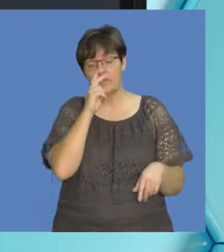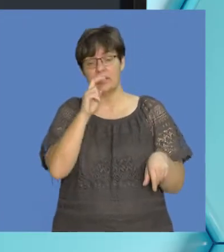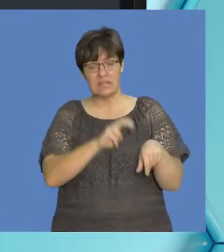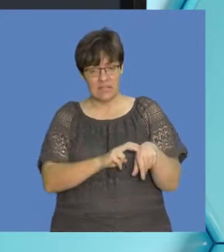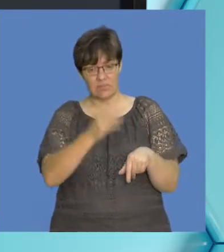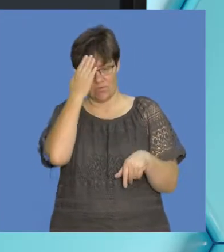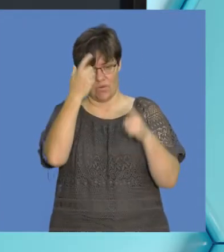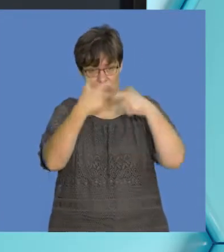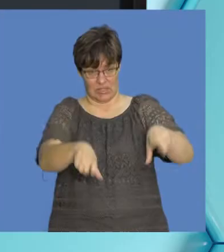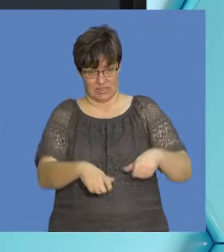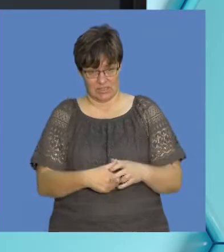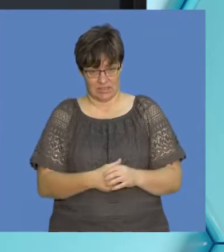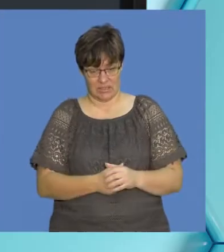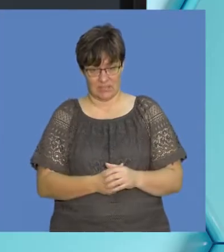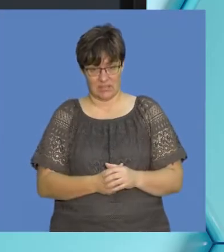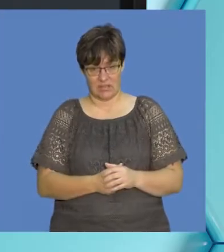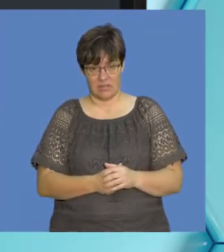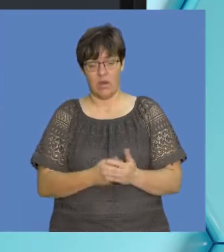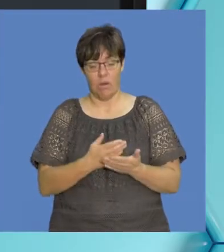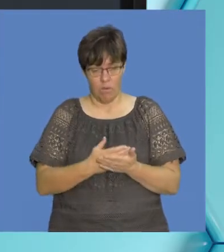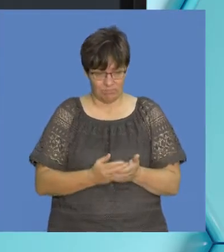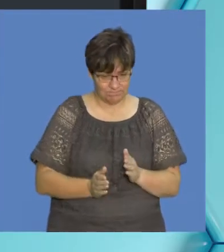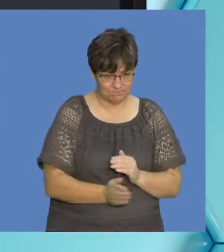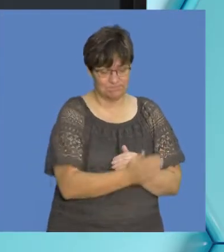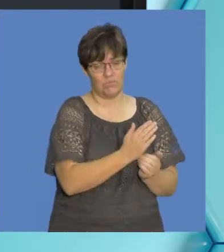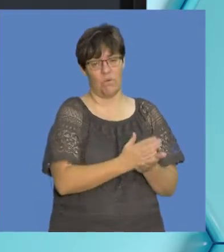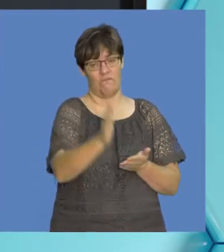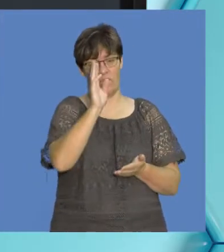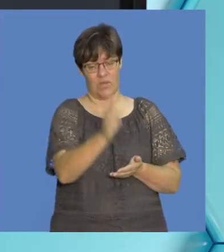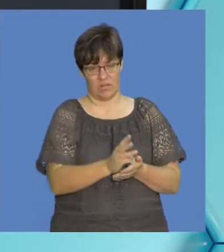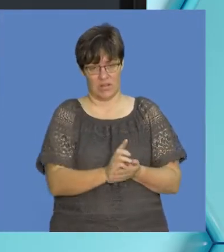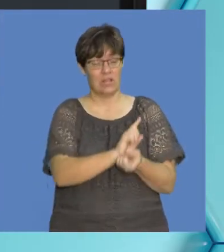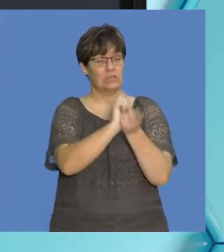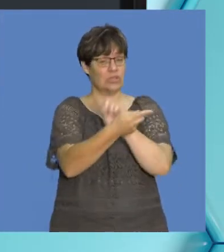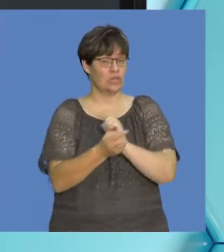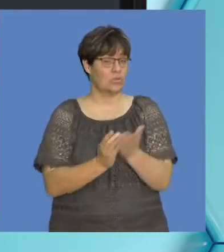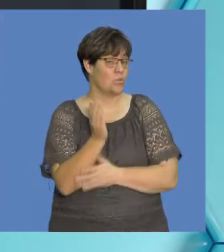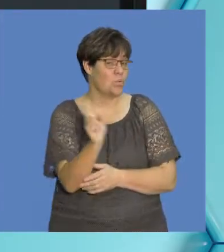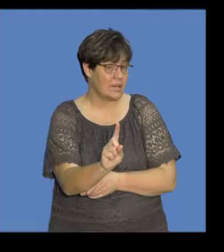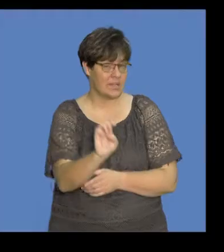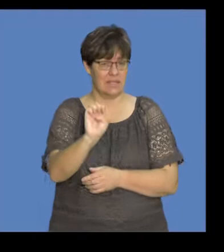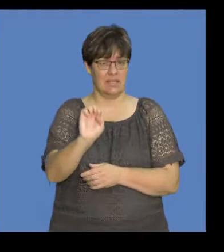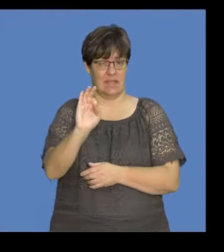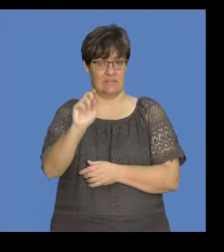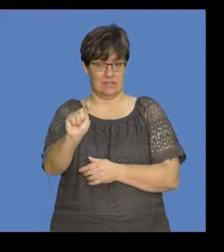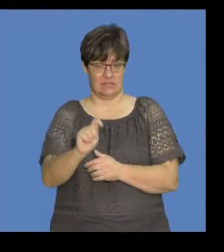about checks, but remember, it's on its way out, being replaced by EFTs.